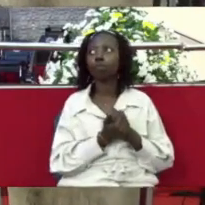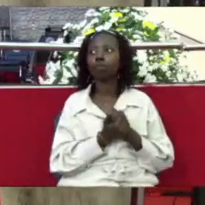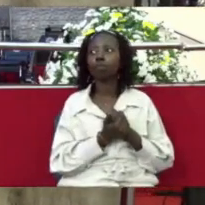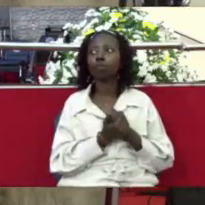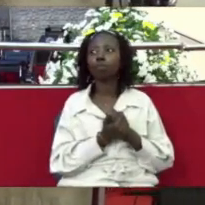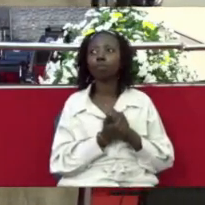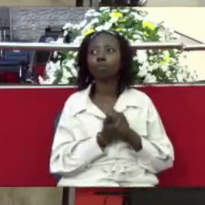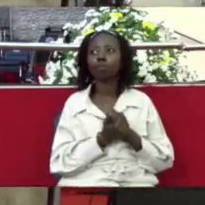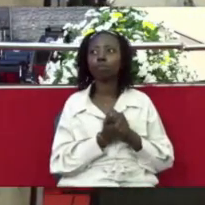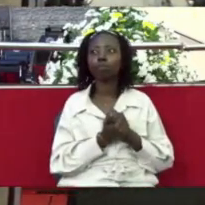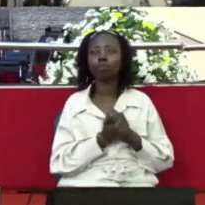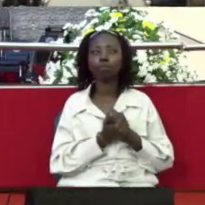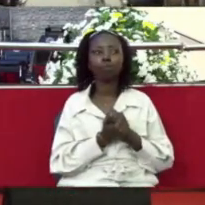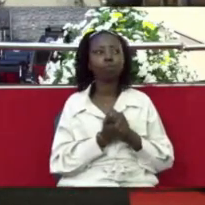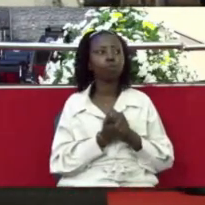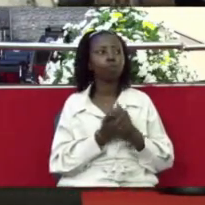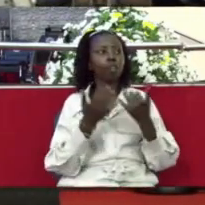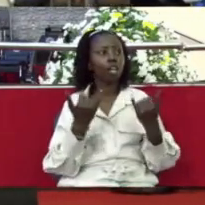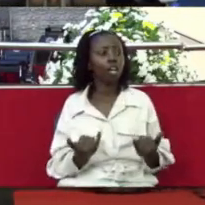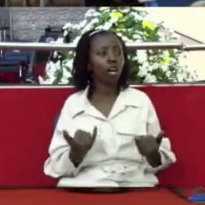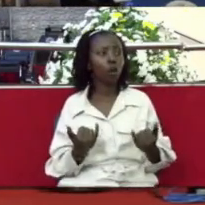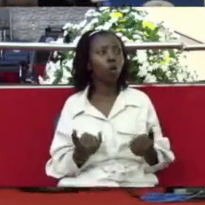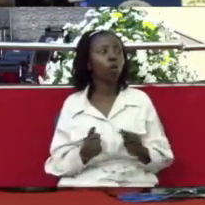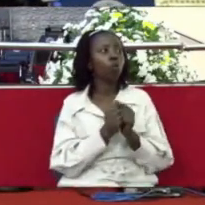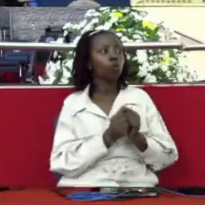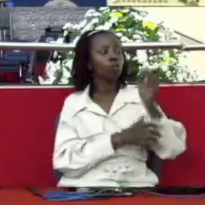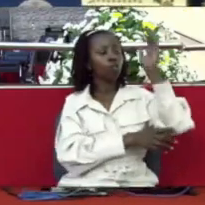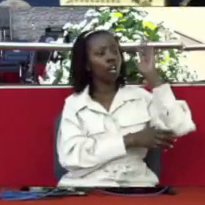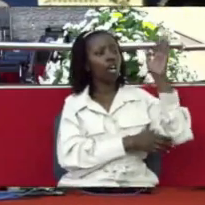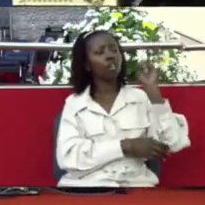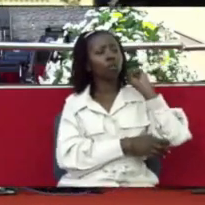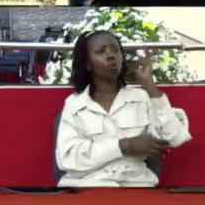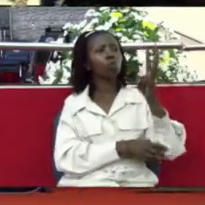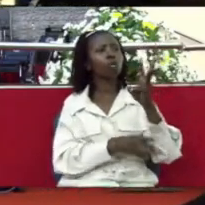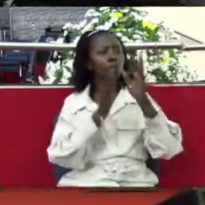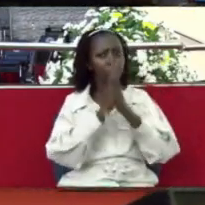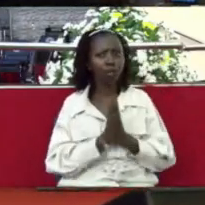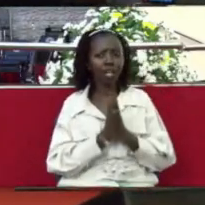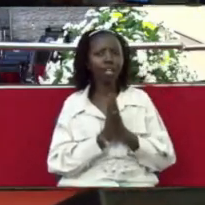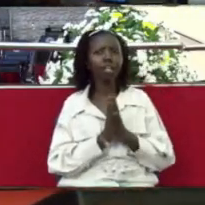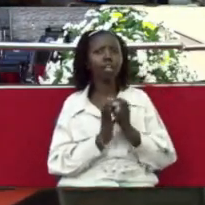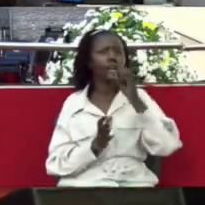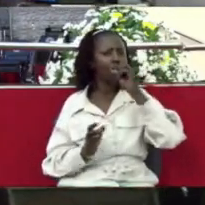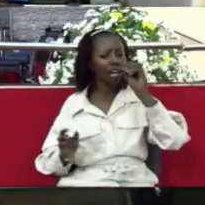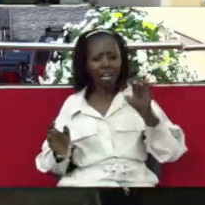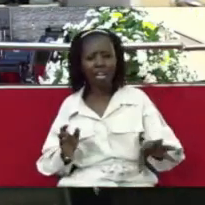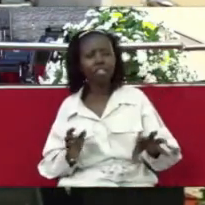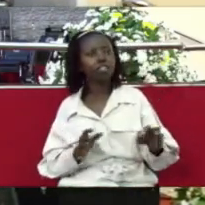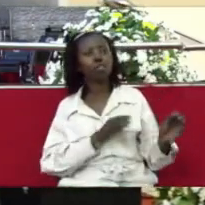I can hear. Now, with your hand raised, we're going to pray. I'm going to break a curse off your life.